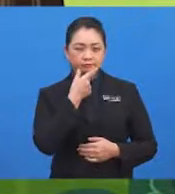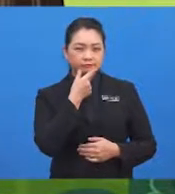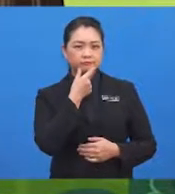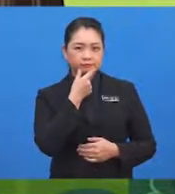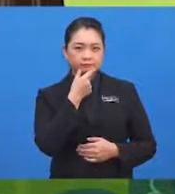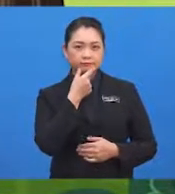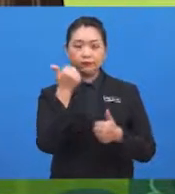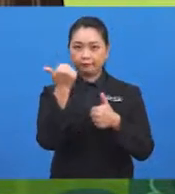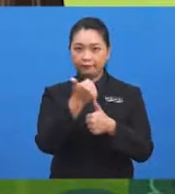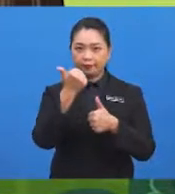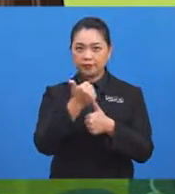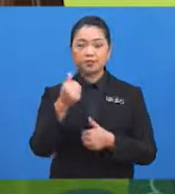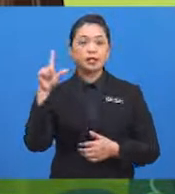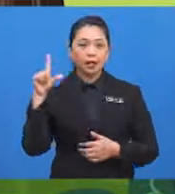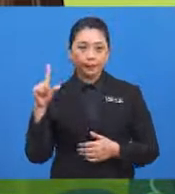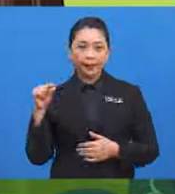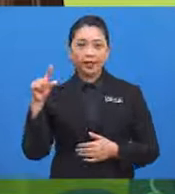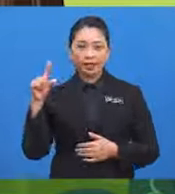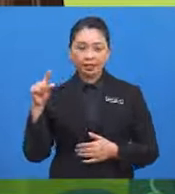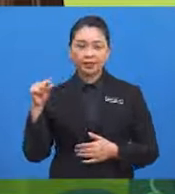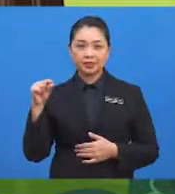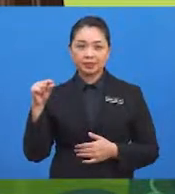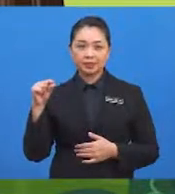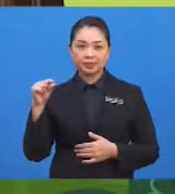First, there's a bird.